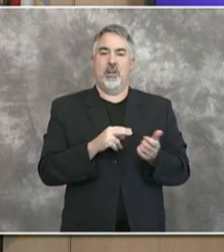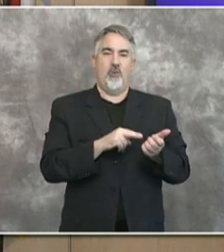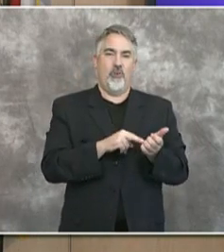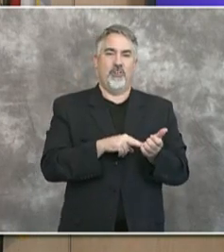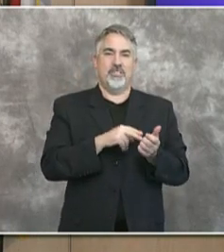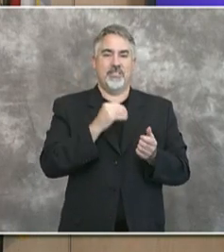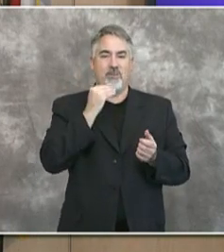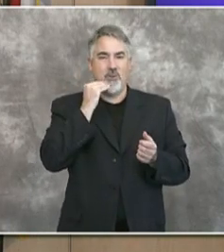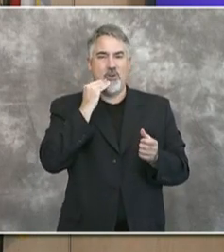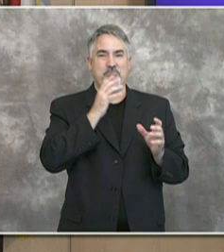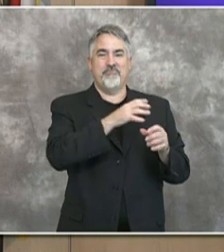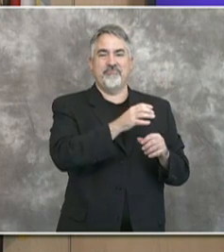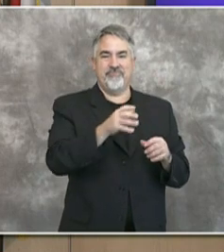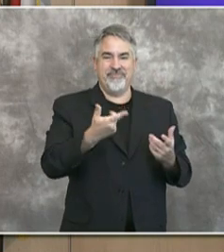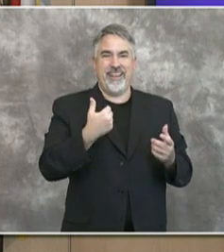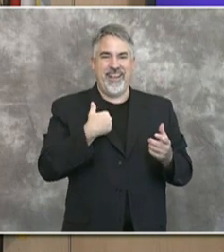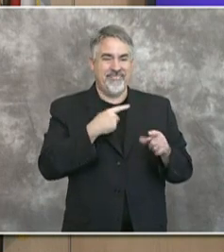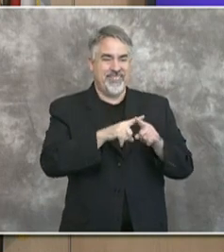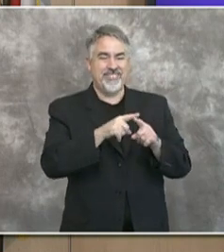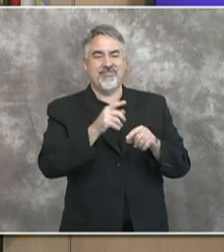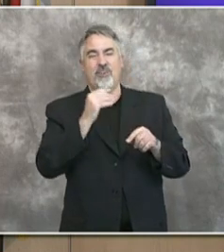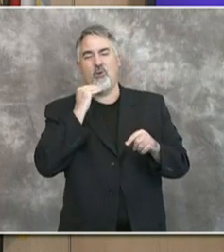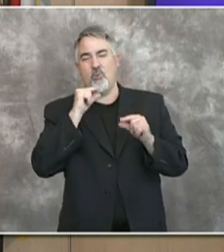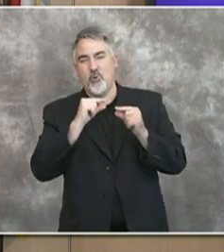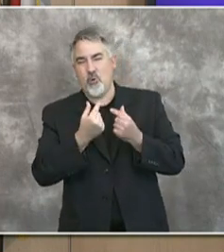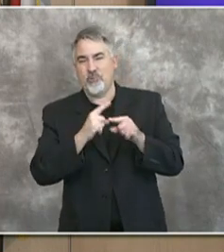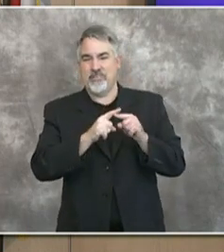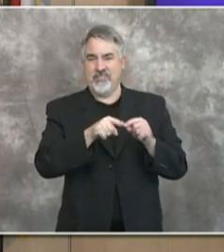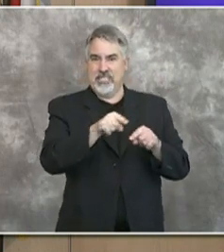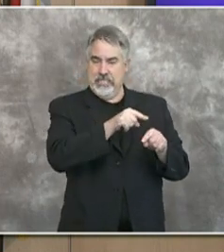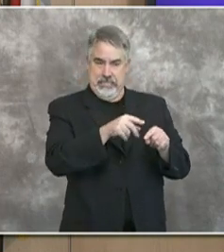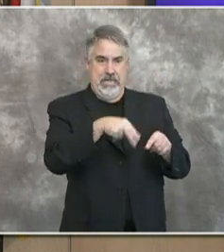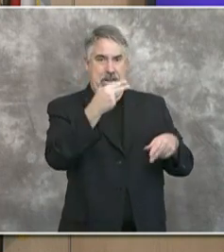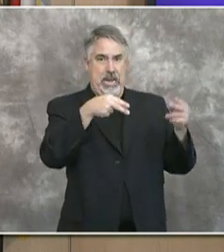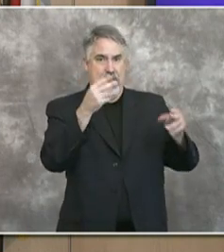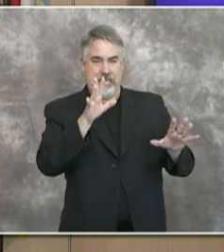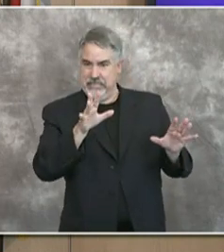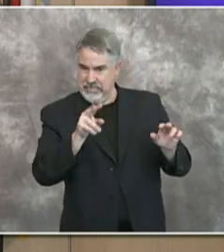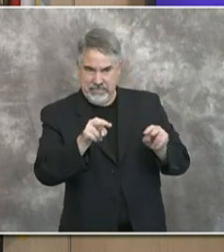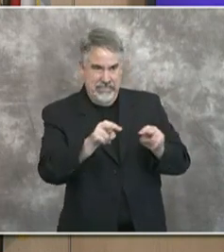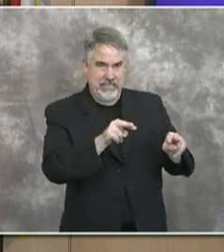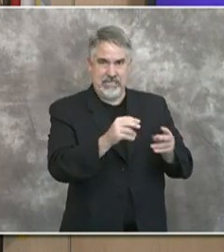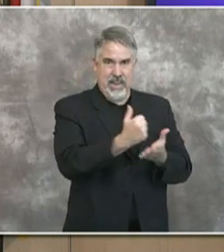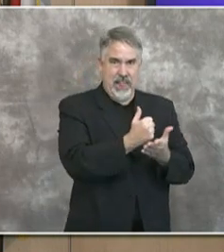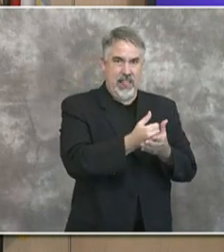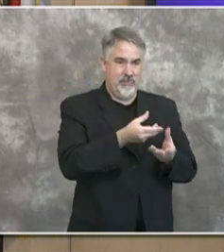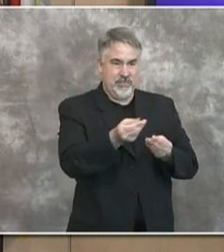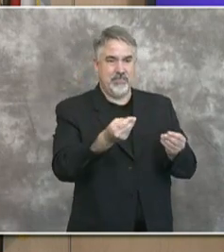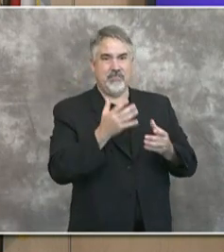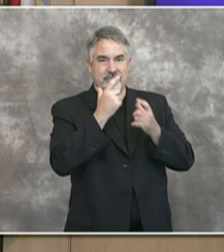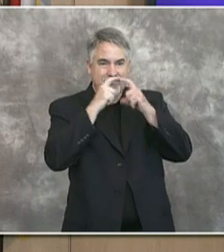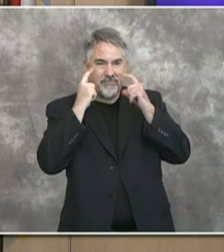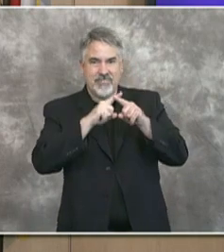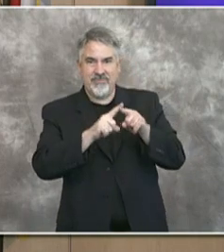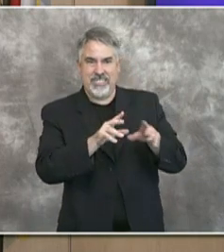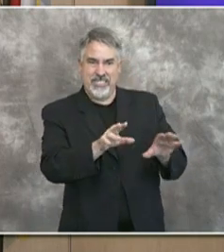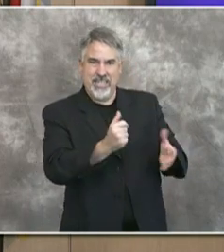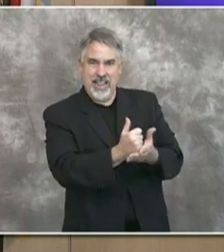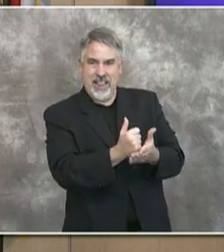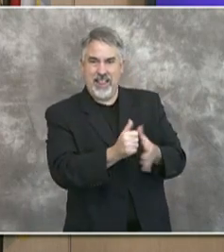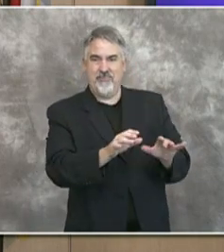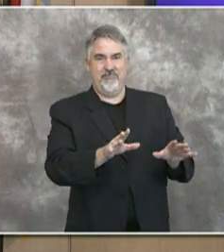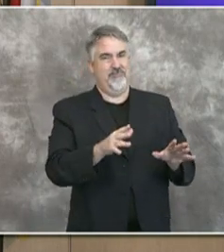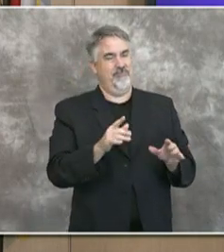of cases, we prioritize and maximize what we can get to them in order to assist. And so we will continue to monitor